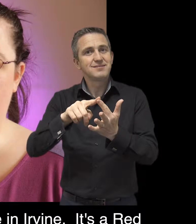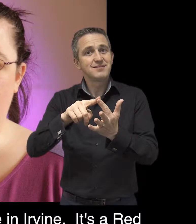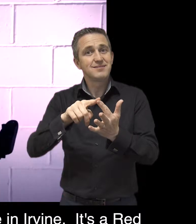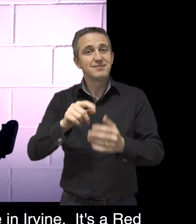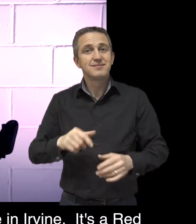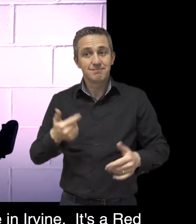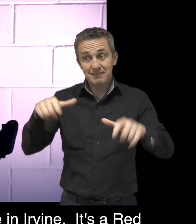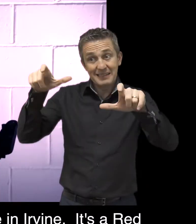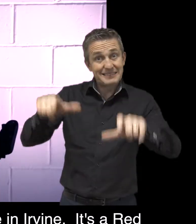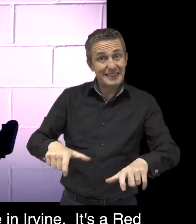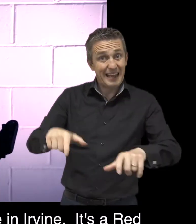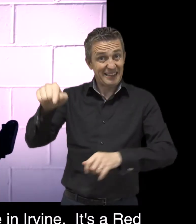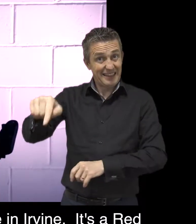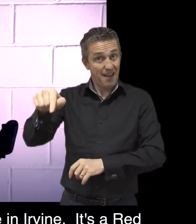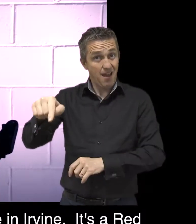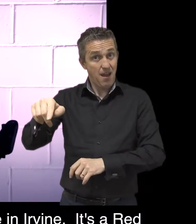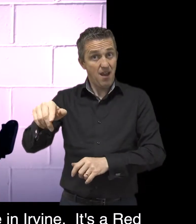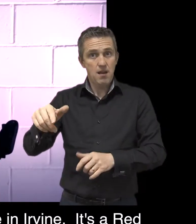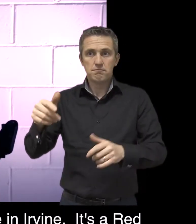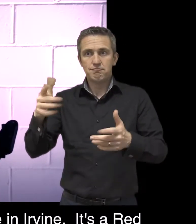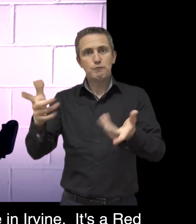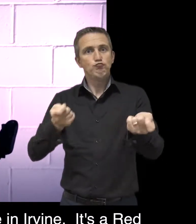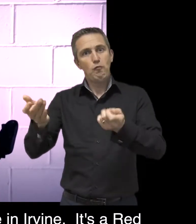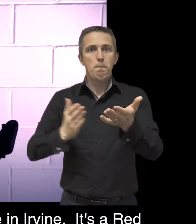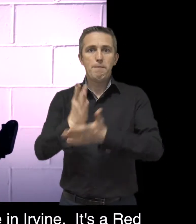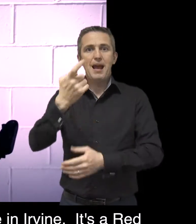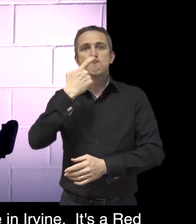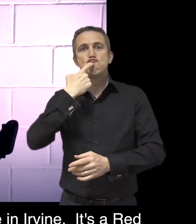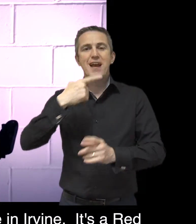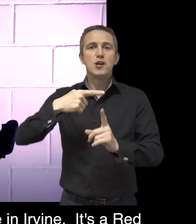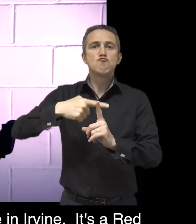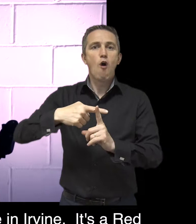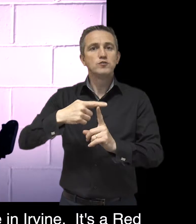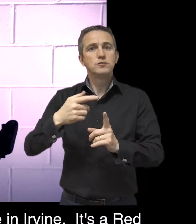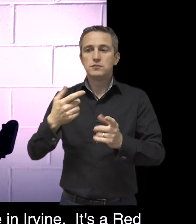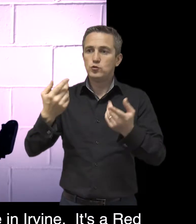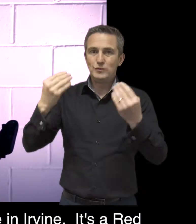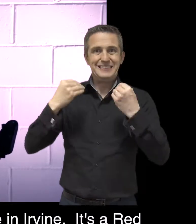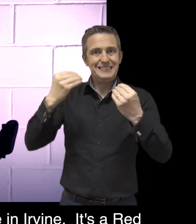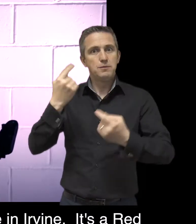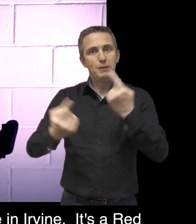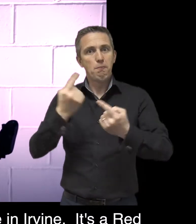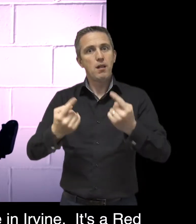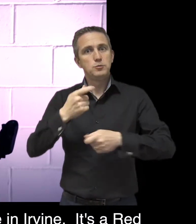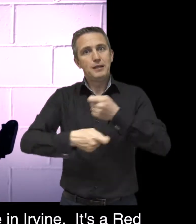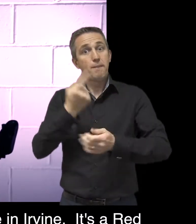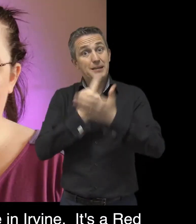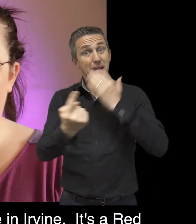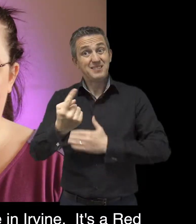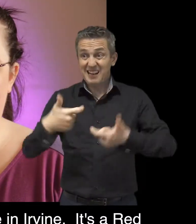Red Cross place for independence for 4